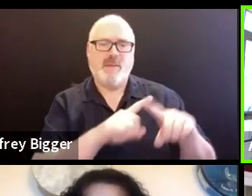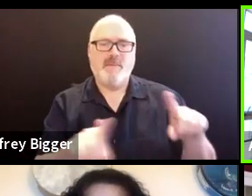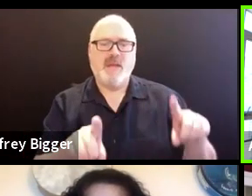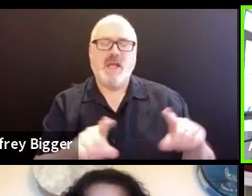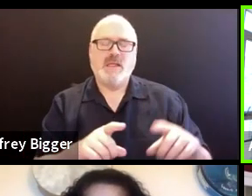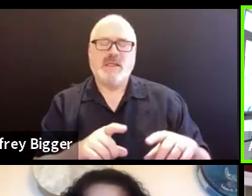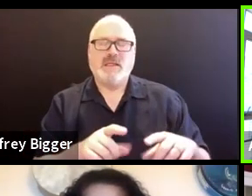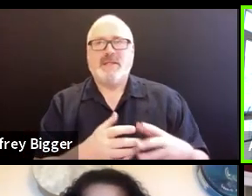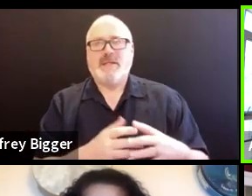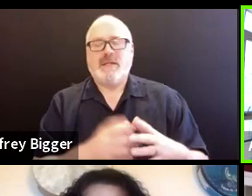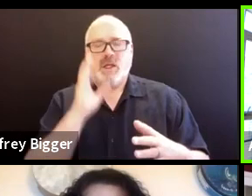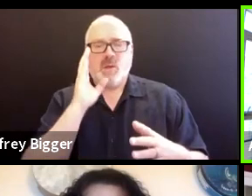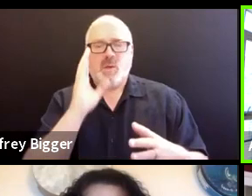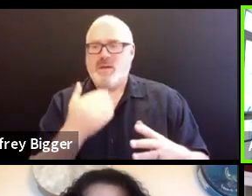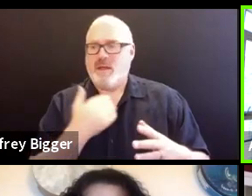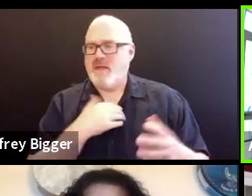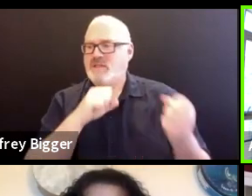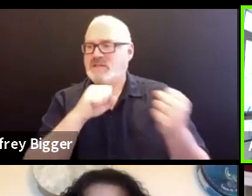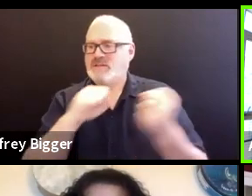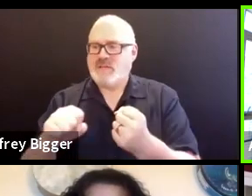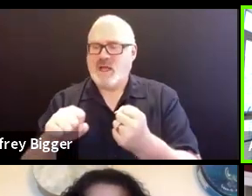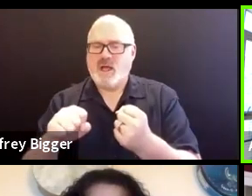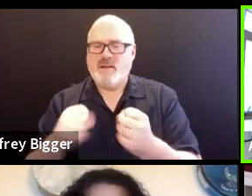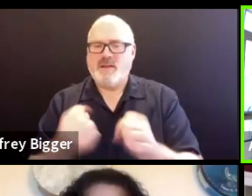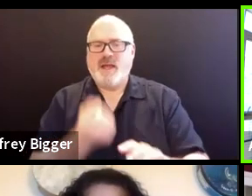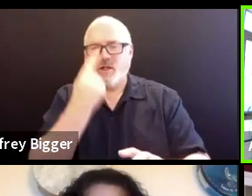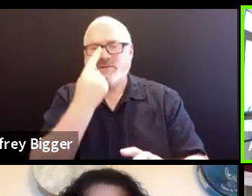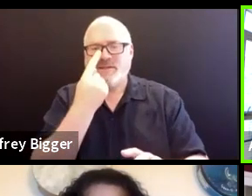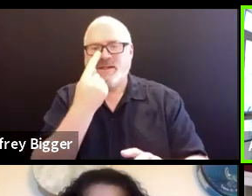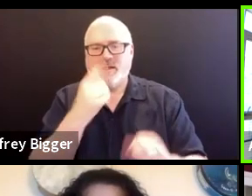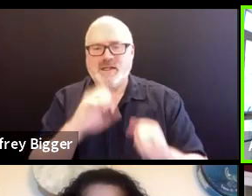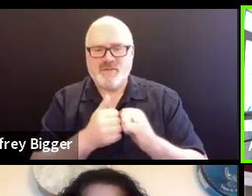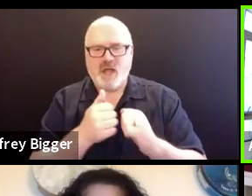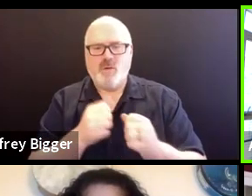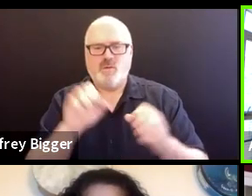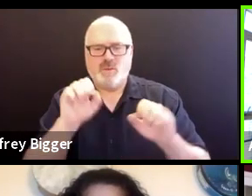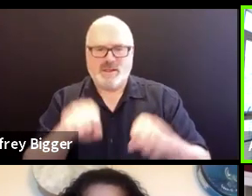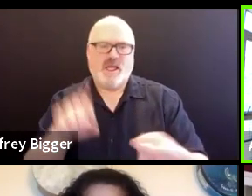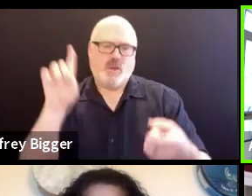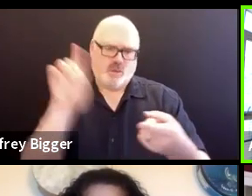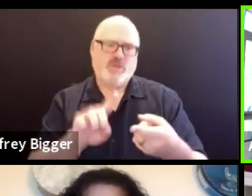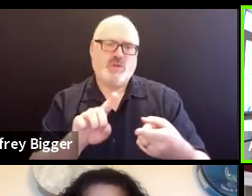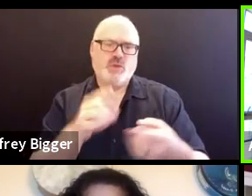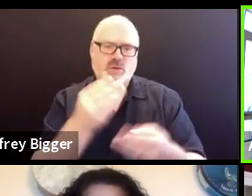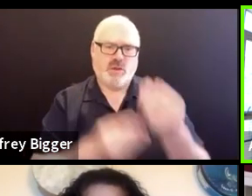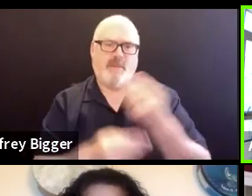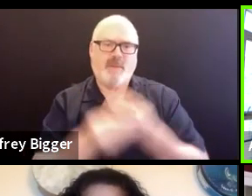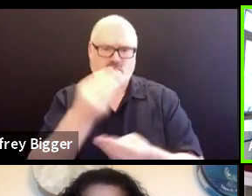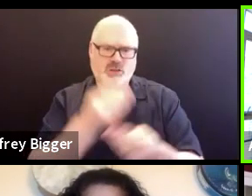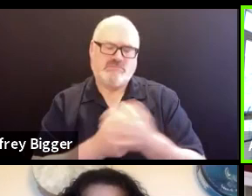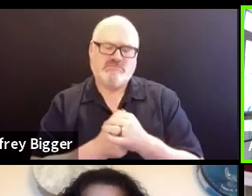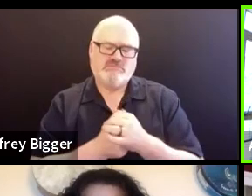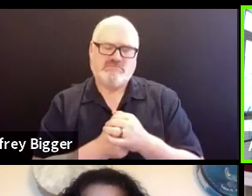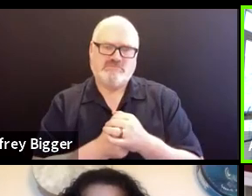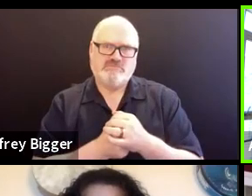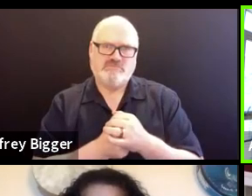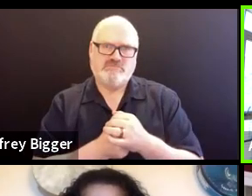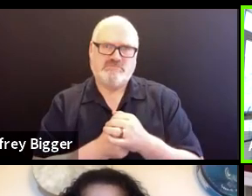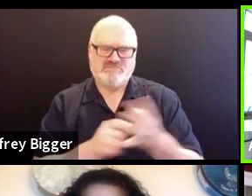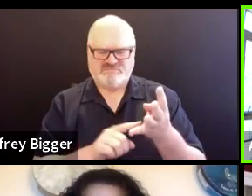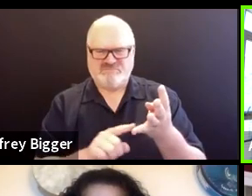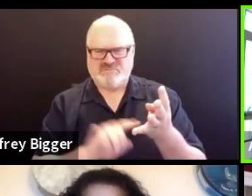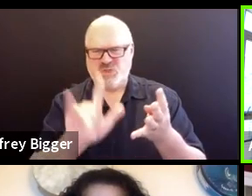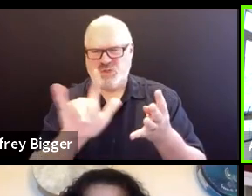tandem, we'll have a solid understanding of the ways in which we can reduce our budget by late July or